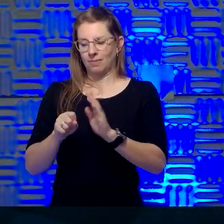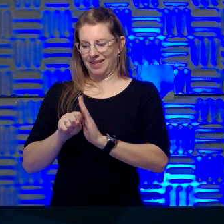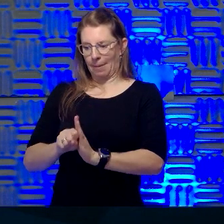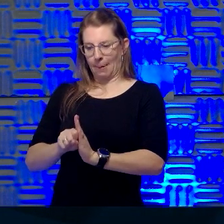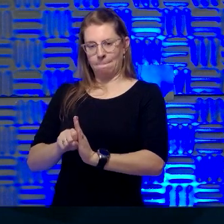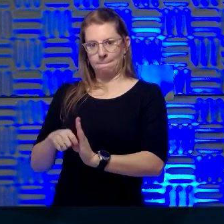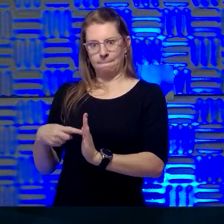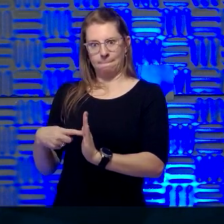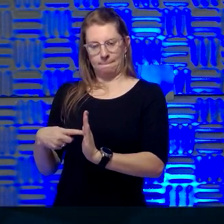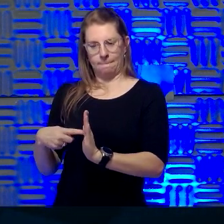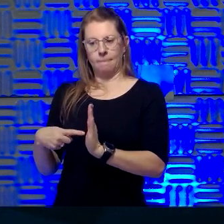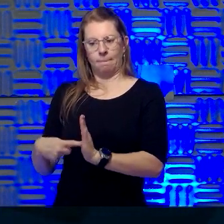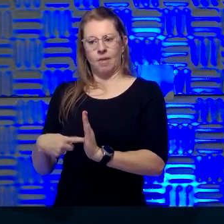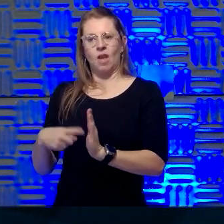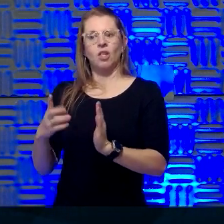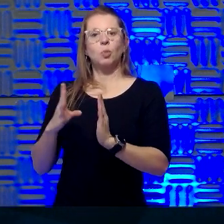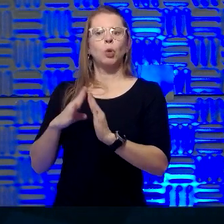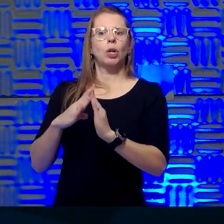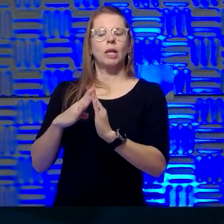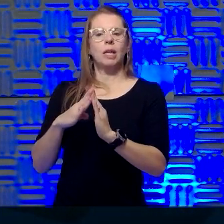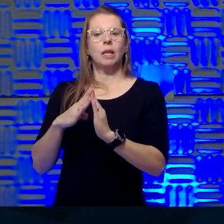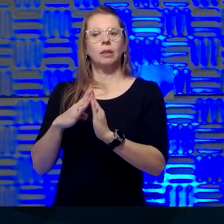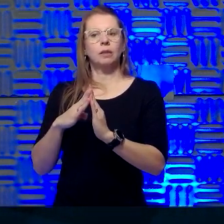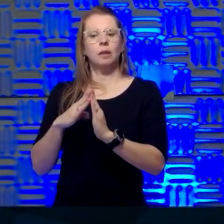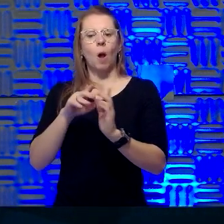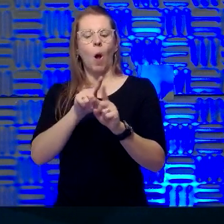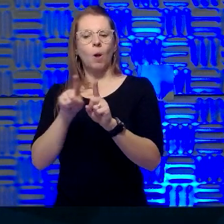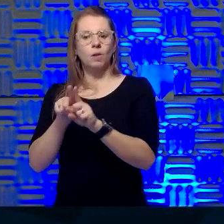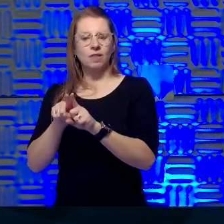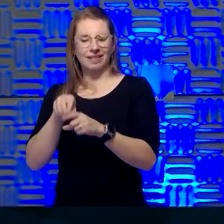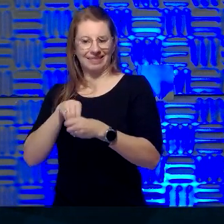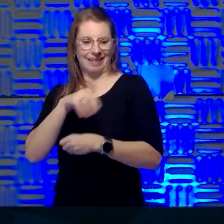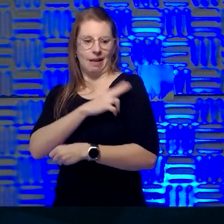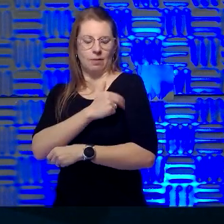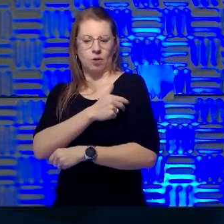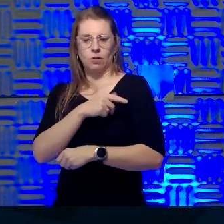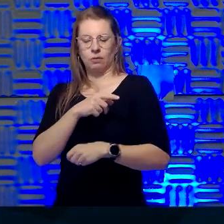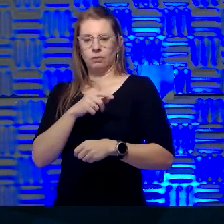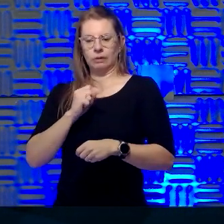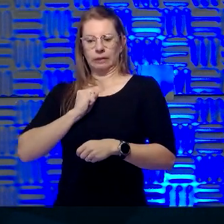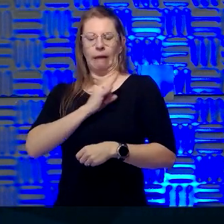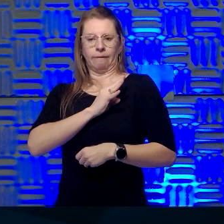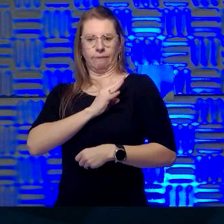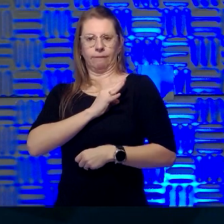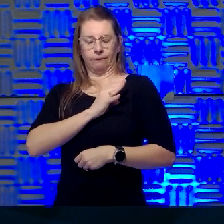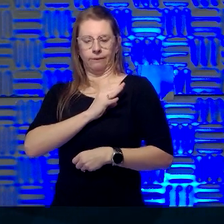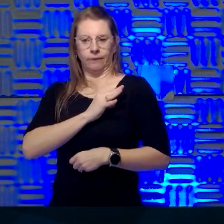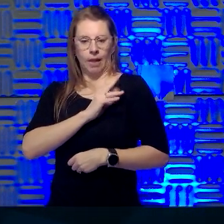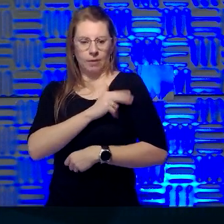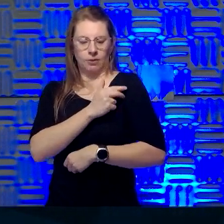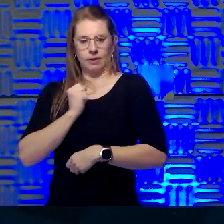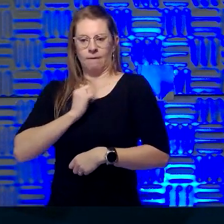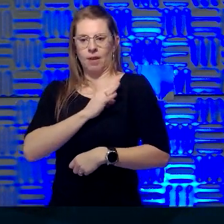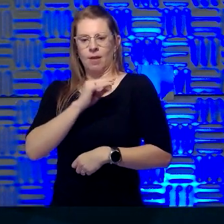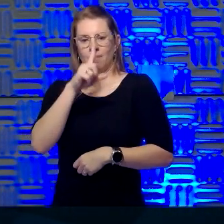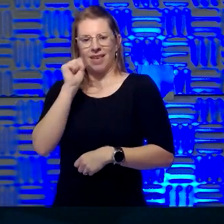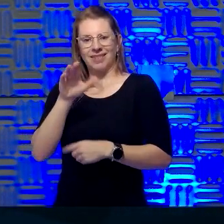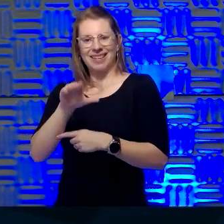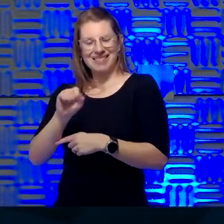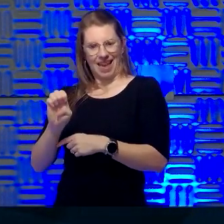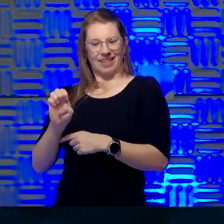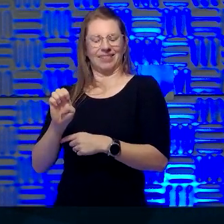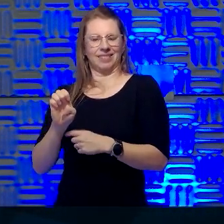standpoint, both in the community and among hospital employees, just because the case definition has been relaxed, so to